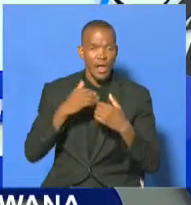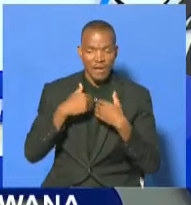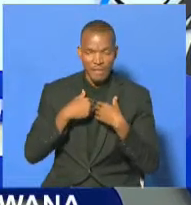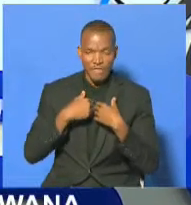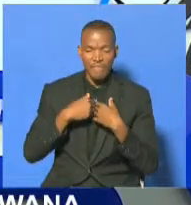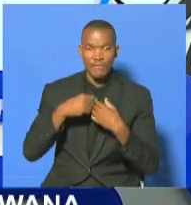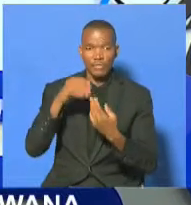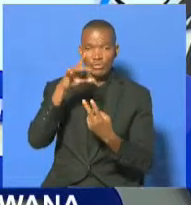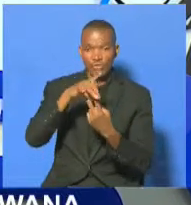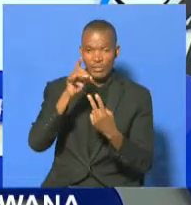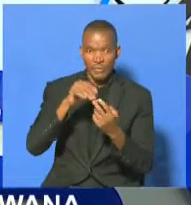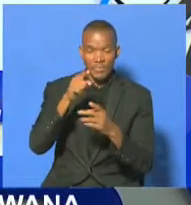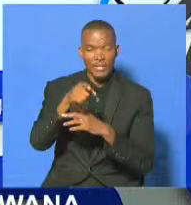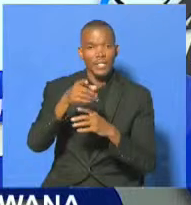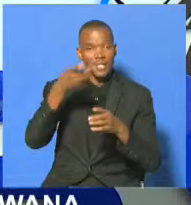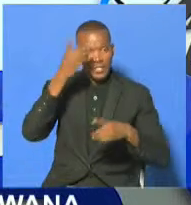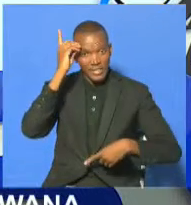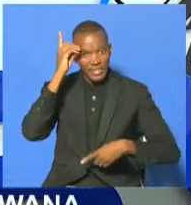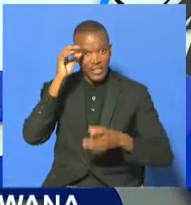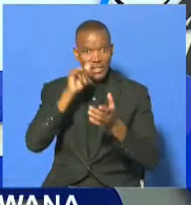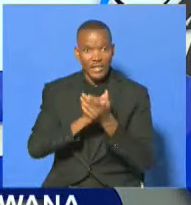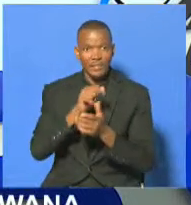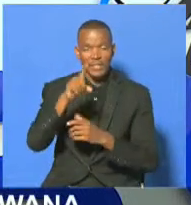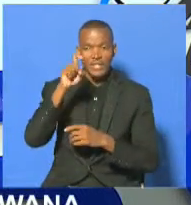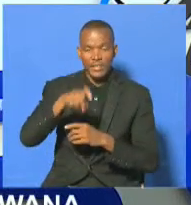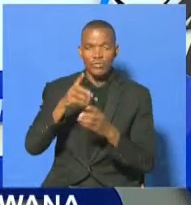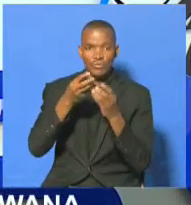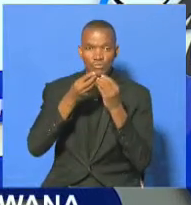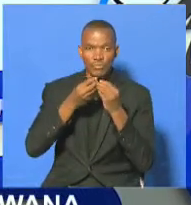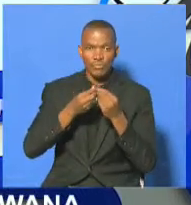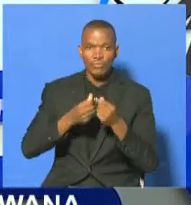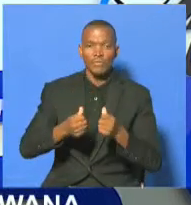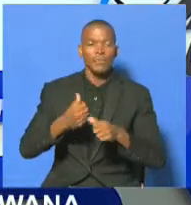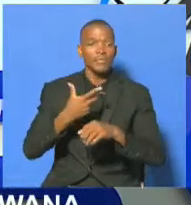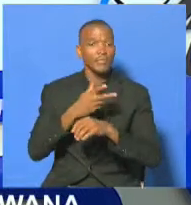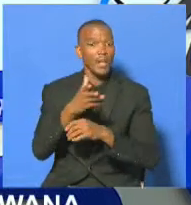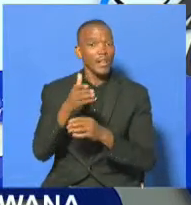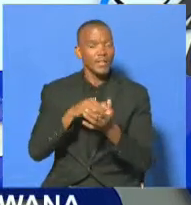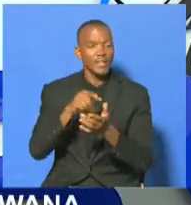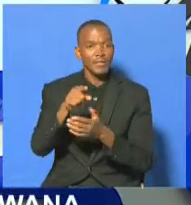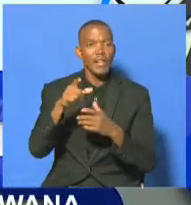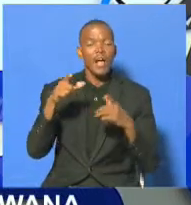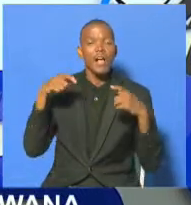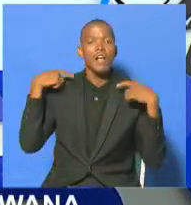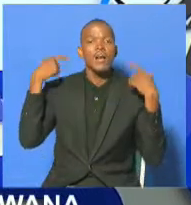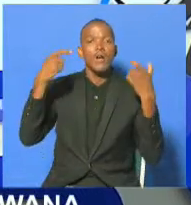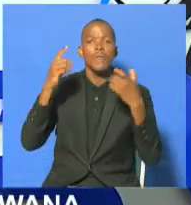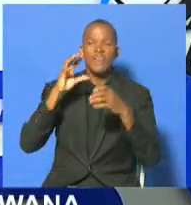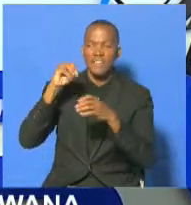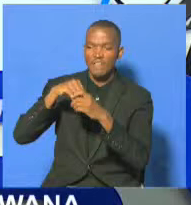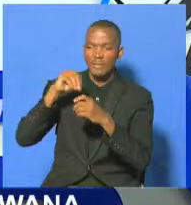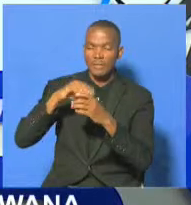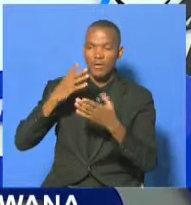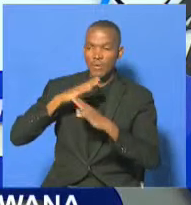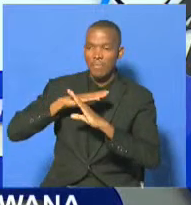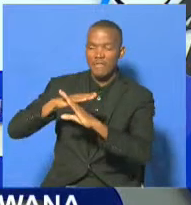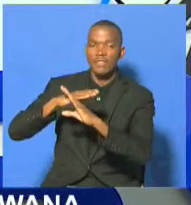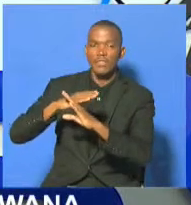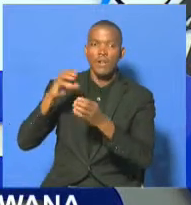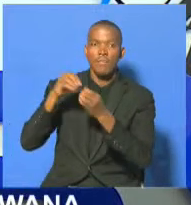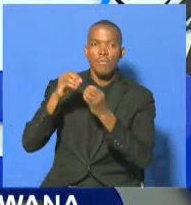prevalence of diseases that need to be treated. As a government, we invest more in preventive methods